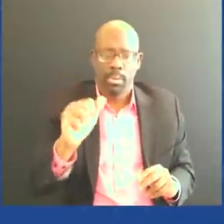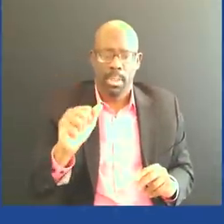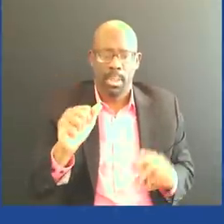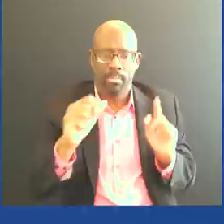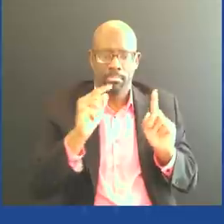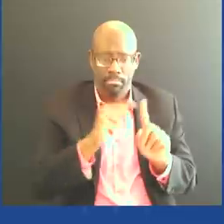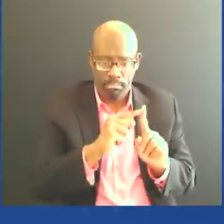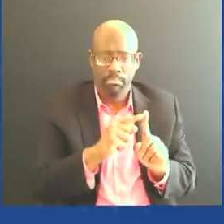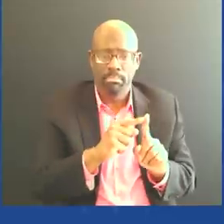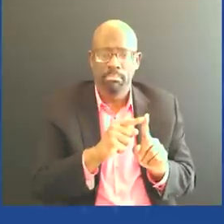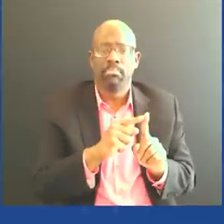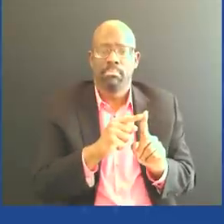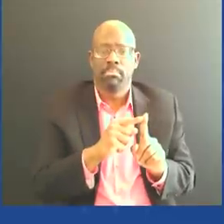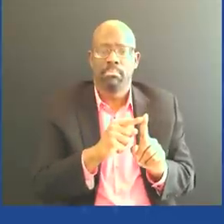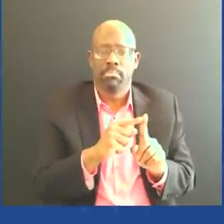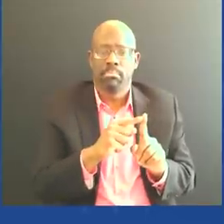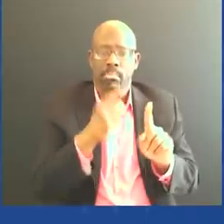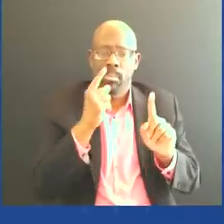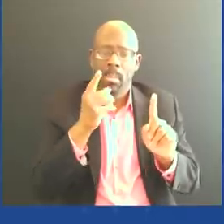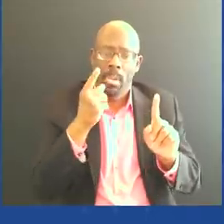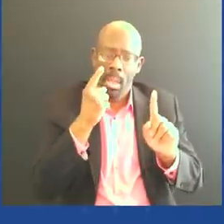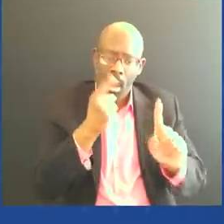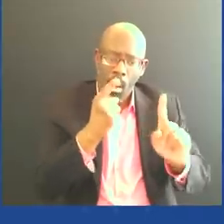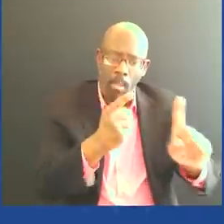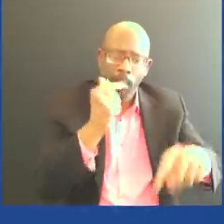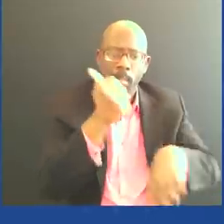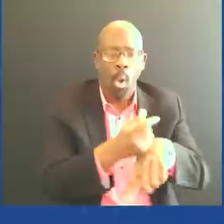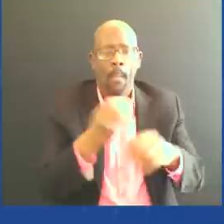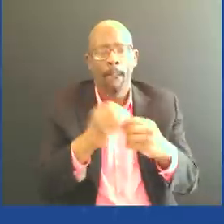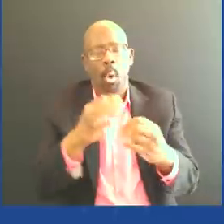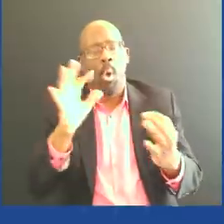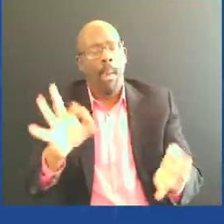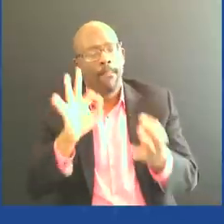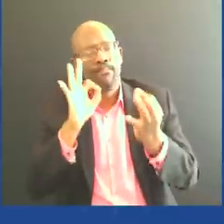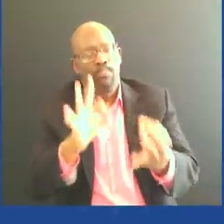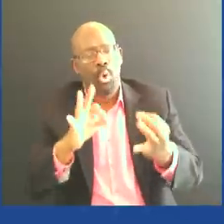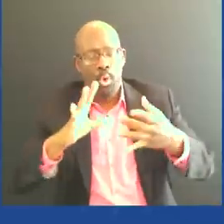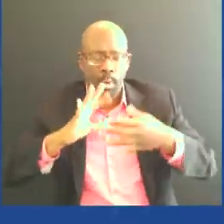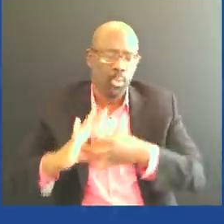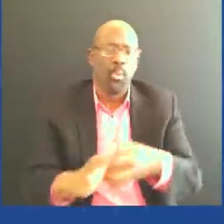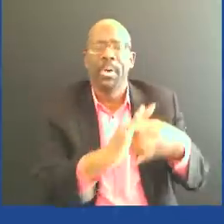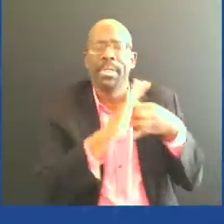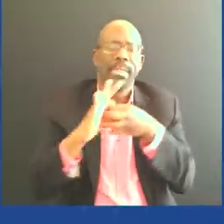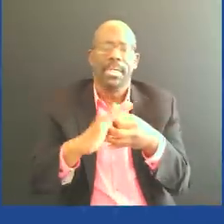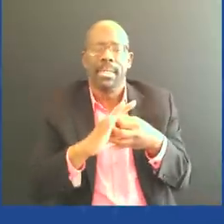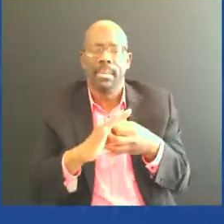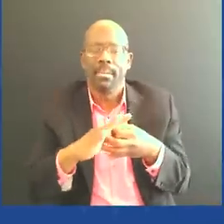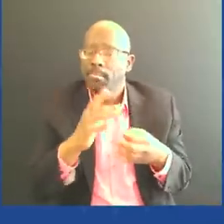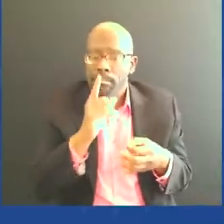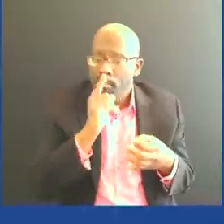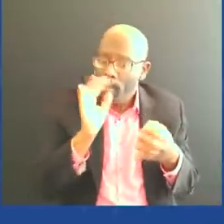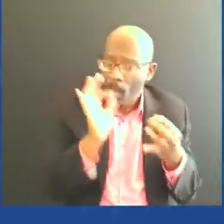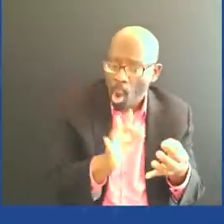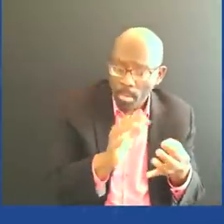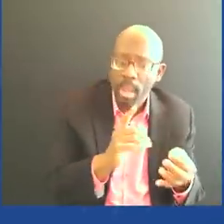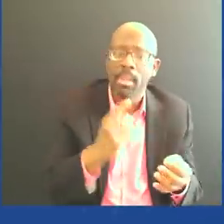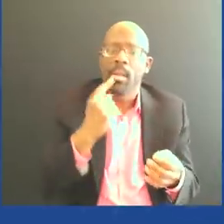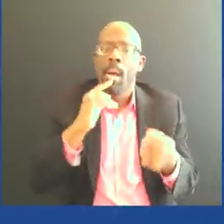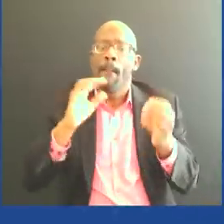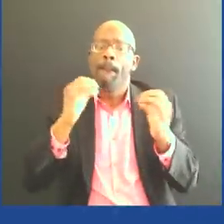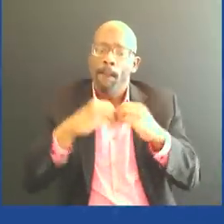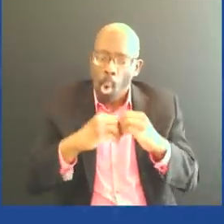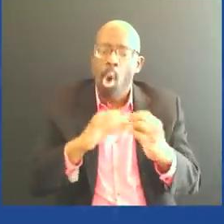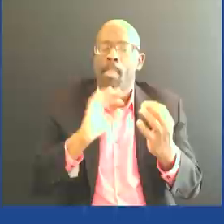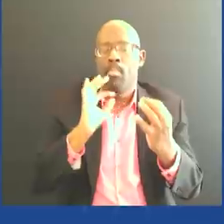more perfect union. It doesn't say a perfect union. Rather, it says a more perfect union. Why is that? Because